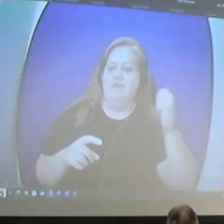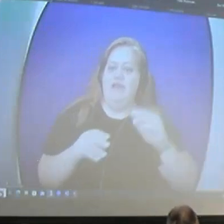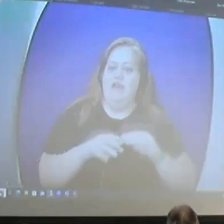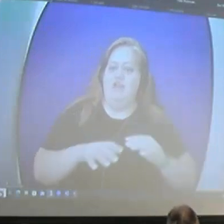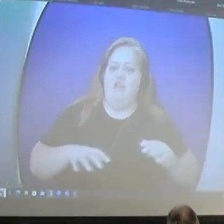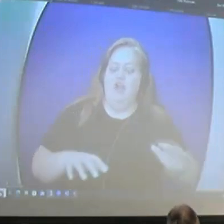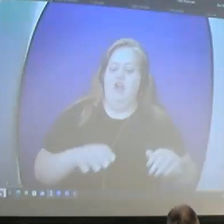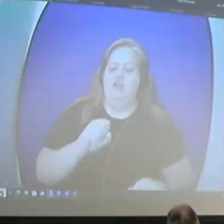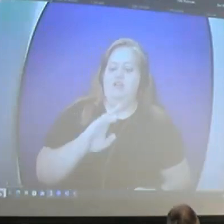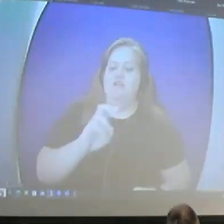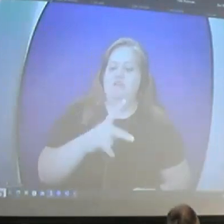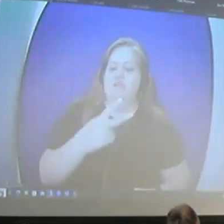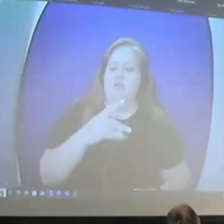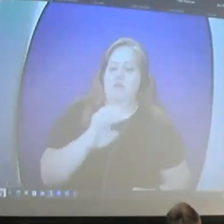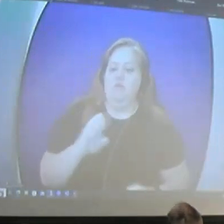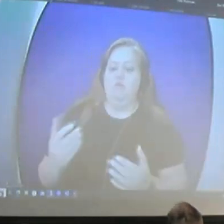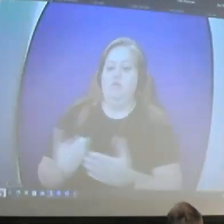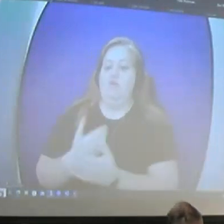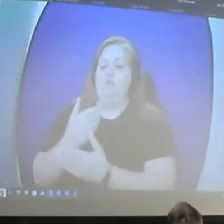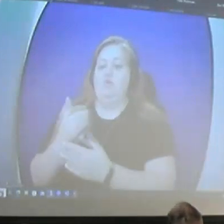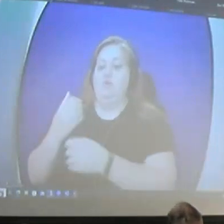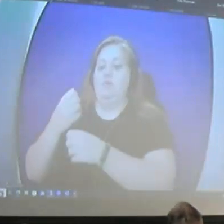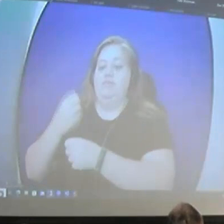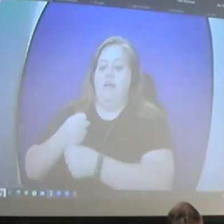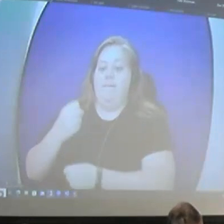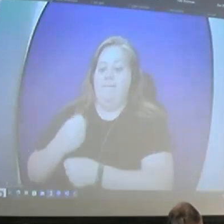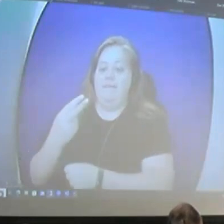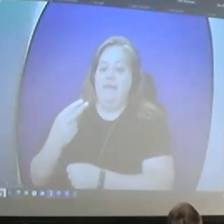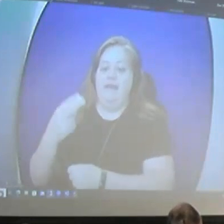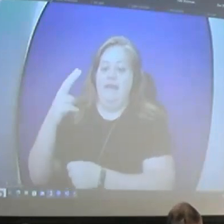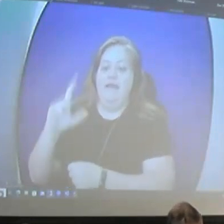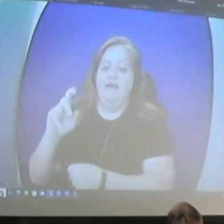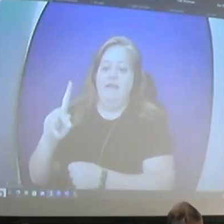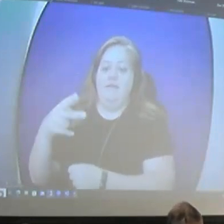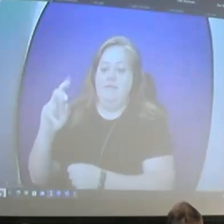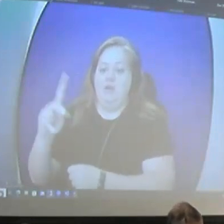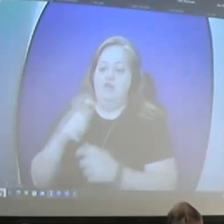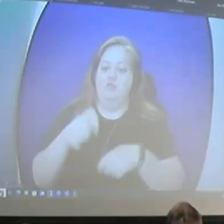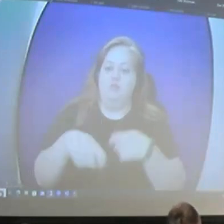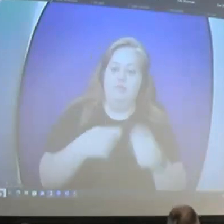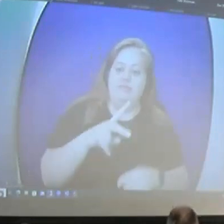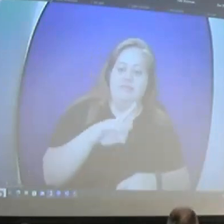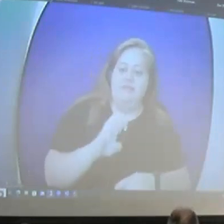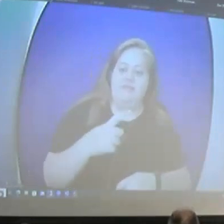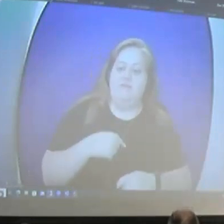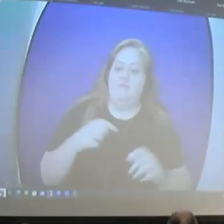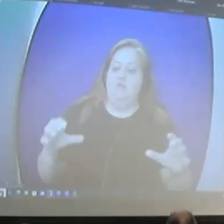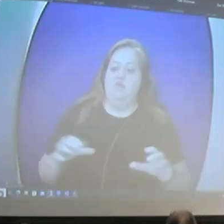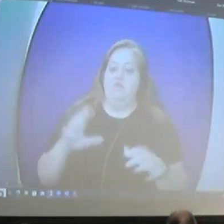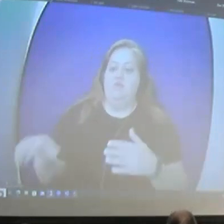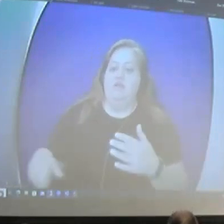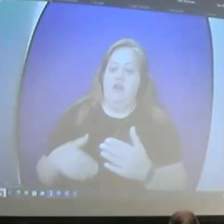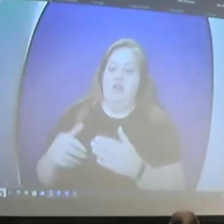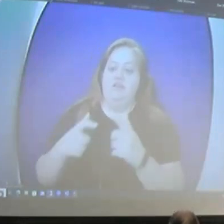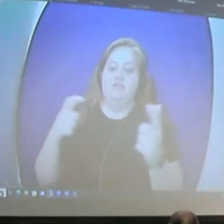brand new pump station in Highland Park to replacing valves that are 120 years old. We're doing it all, and it's taken an immense team effort, not just